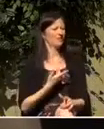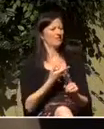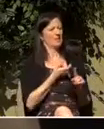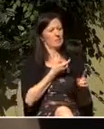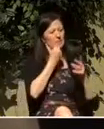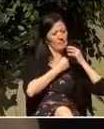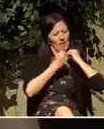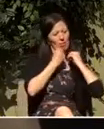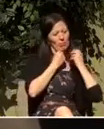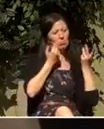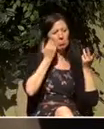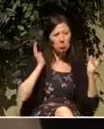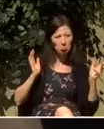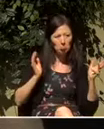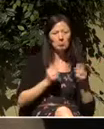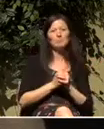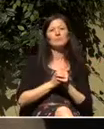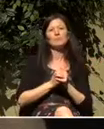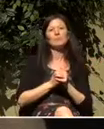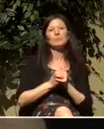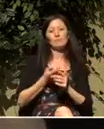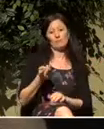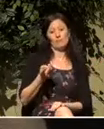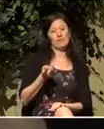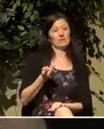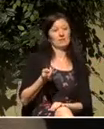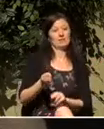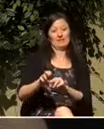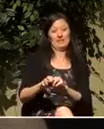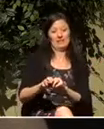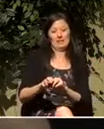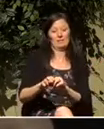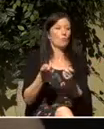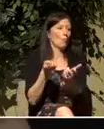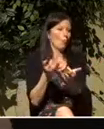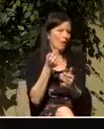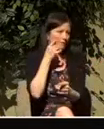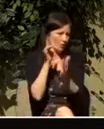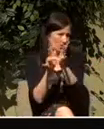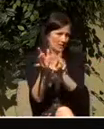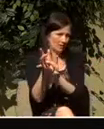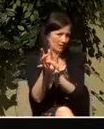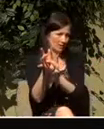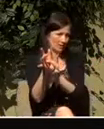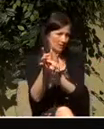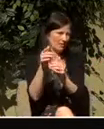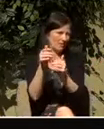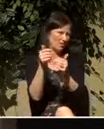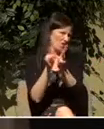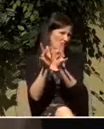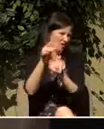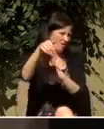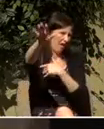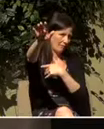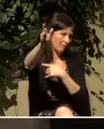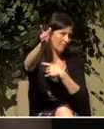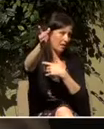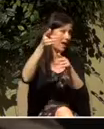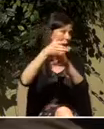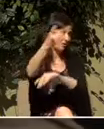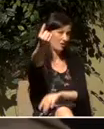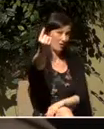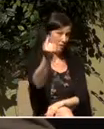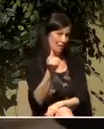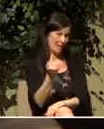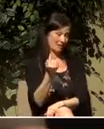We sat down, we waited for Jesus. But when he came back, it wasn't so good. We